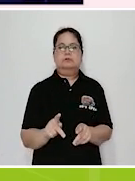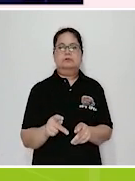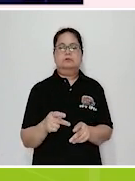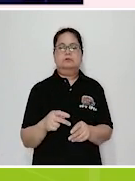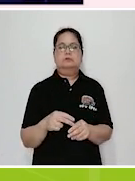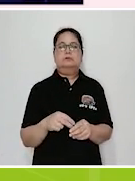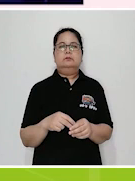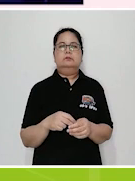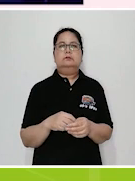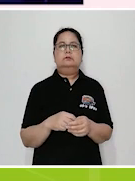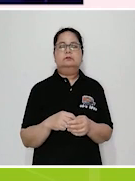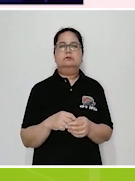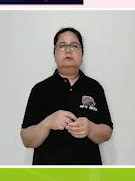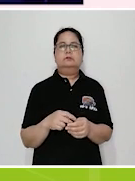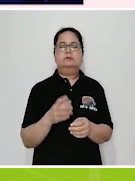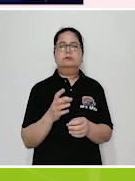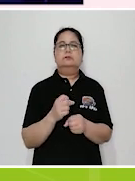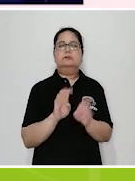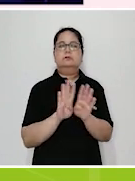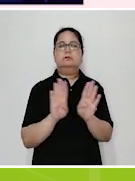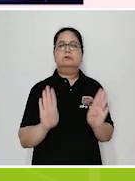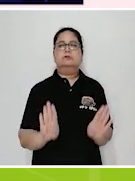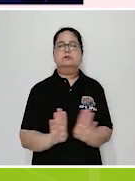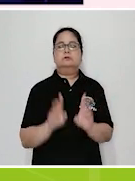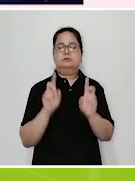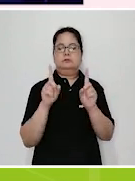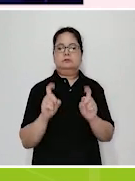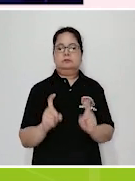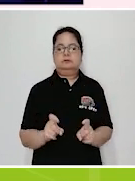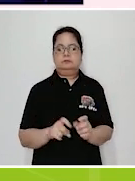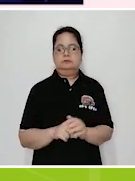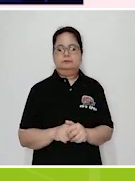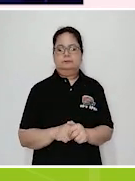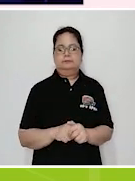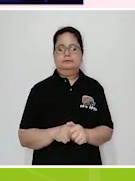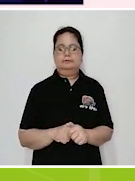your board examination first. That is great.